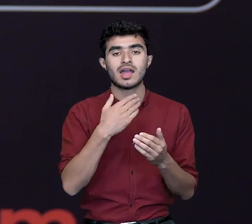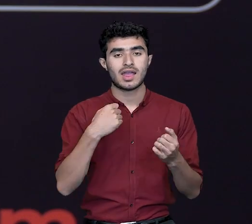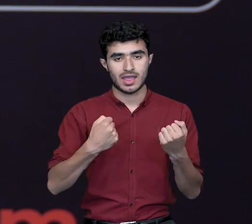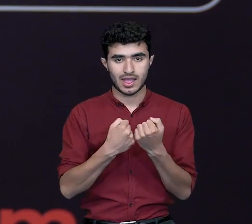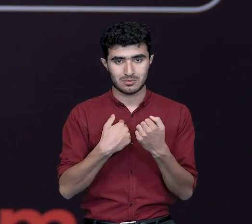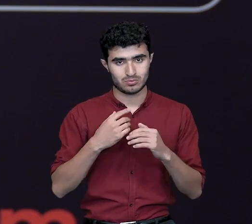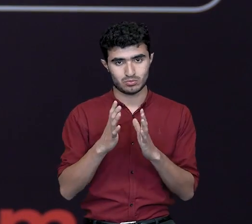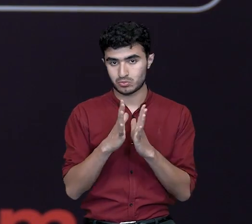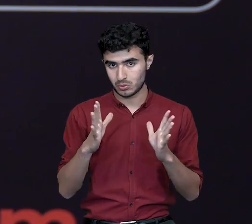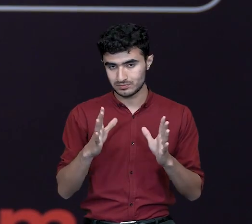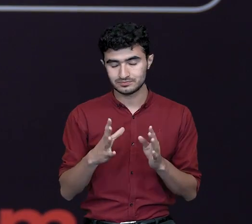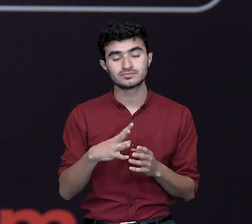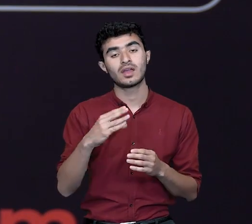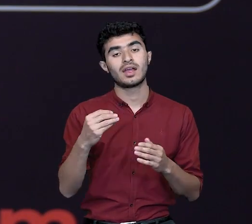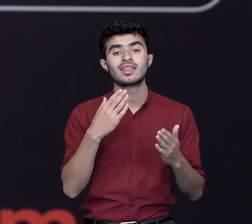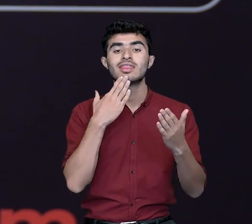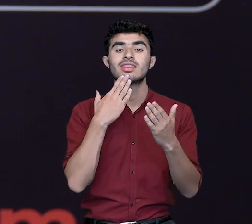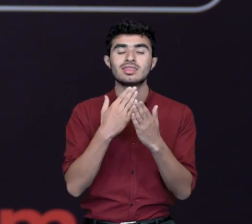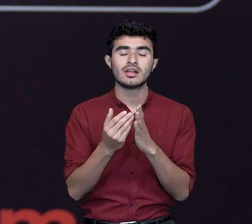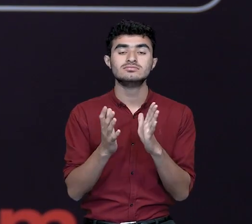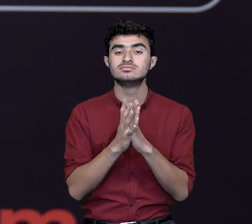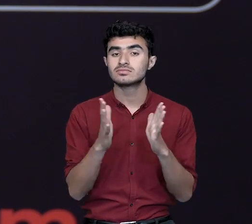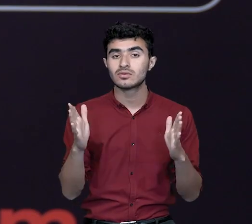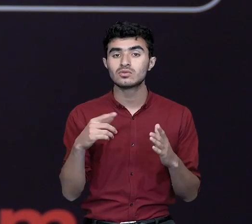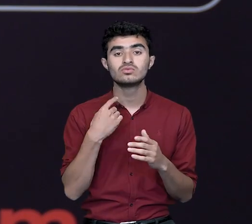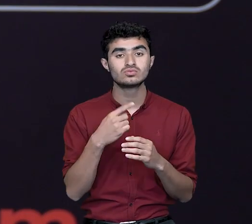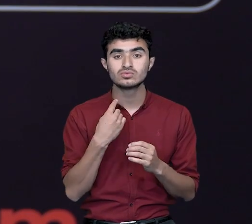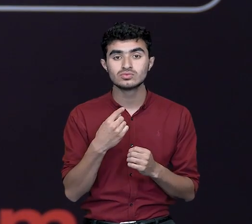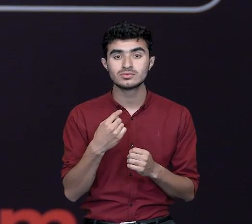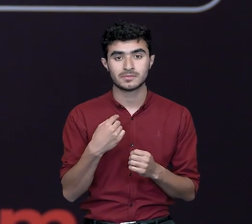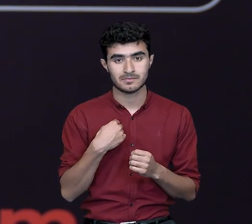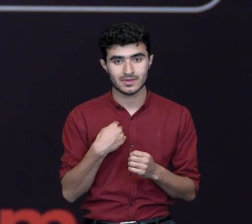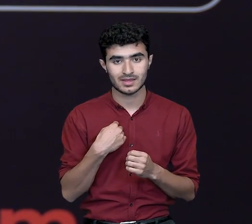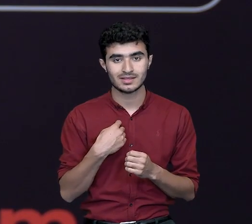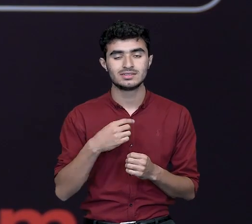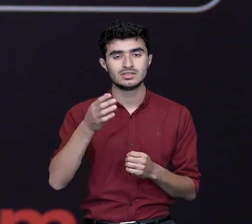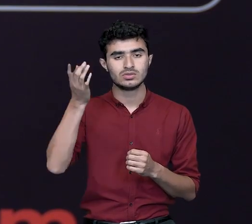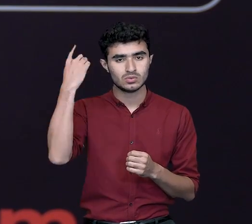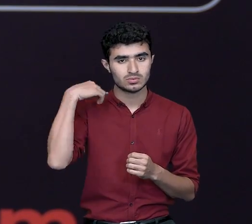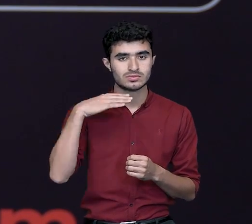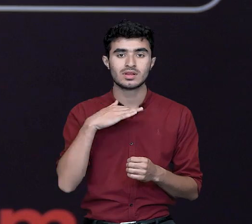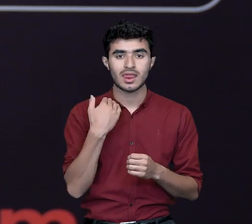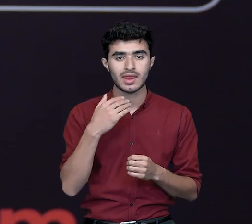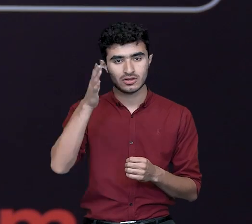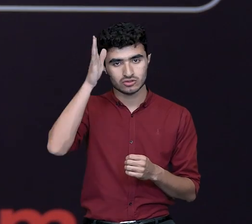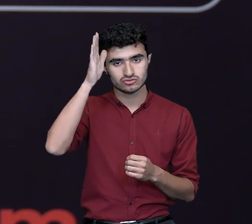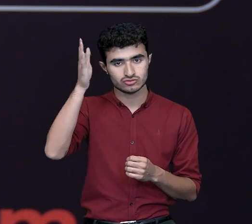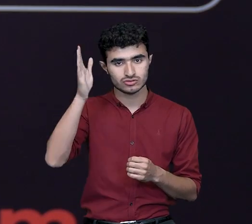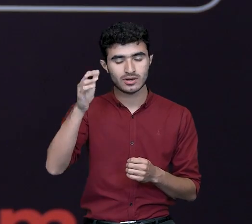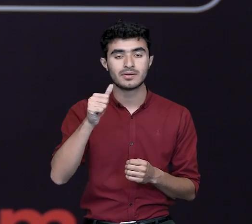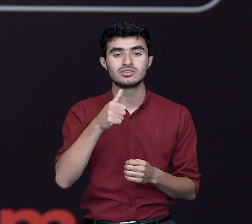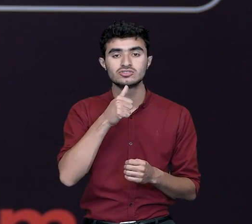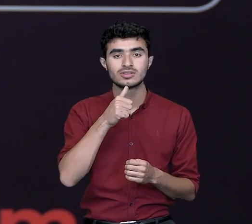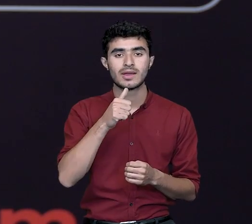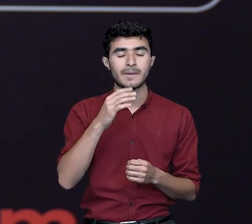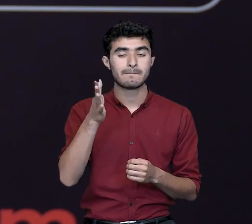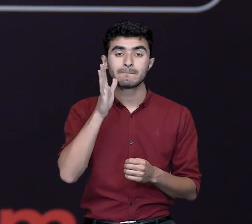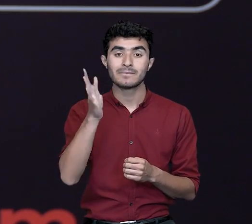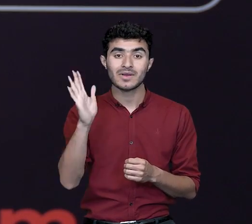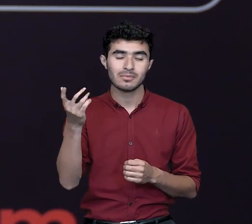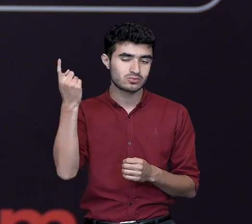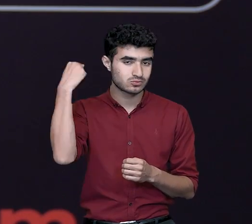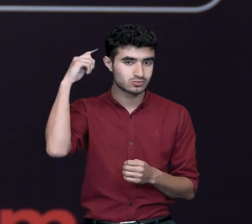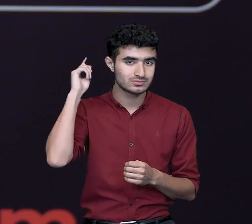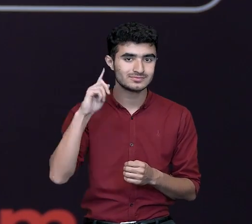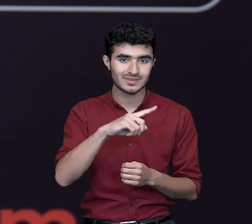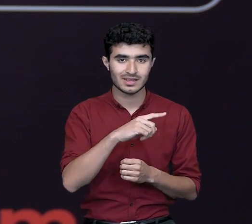way, and a very, very special thanks to my great-grandmother, late Miss Jamila Malik, who is not physically